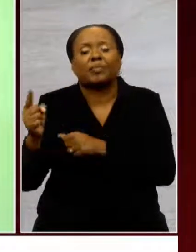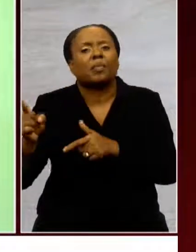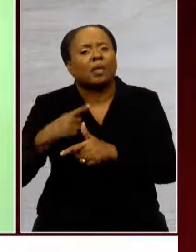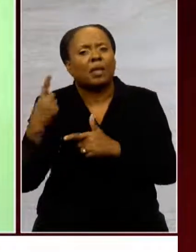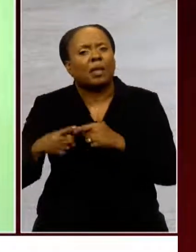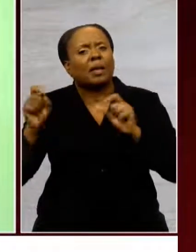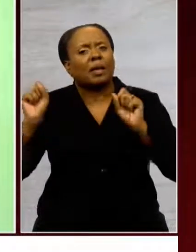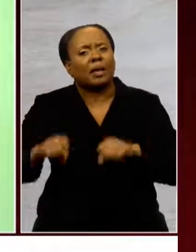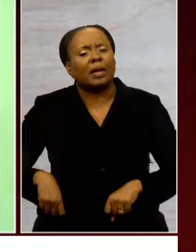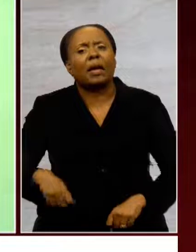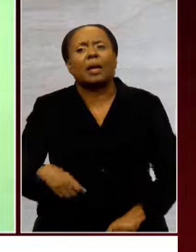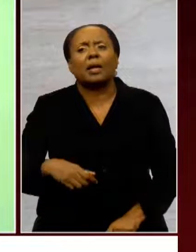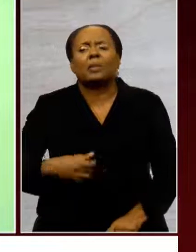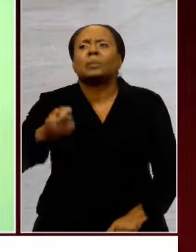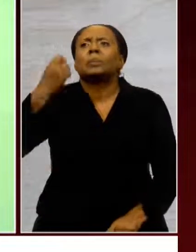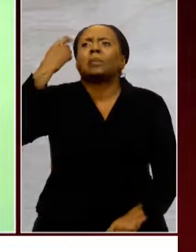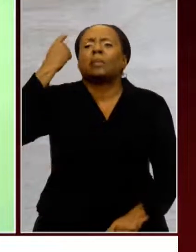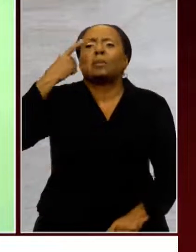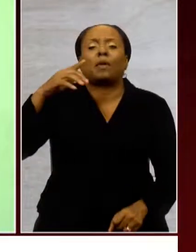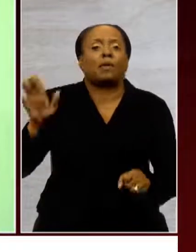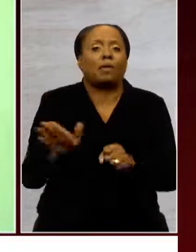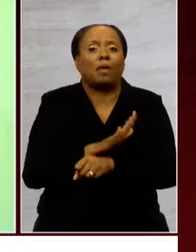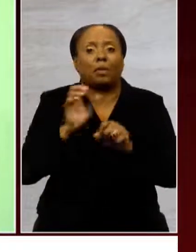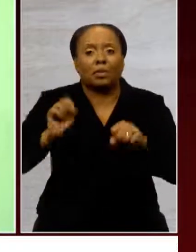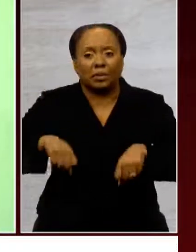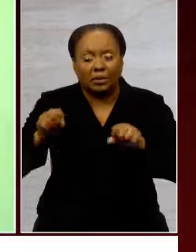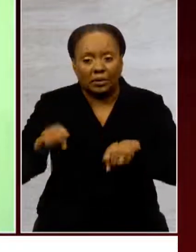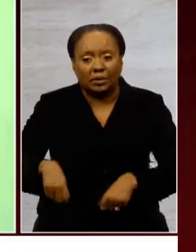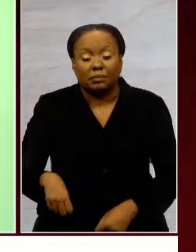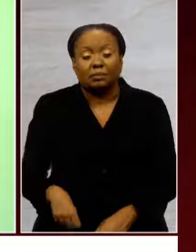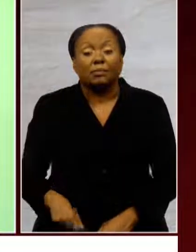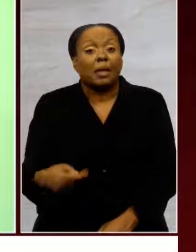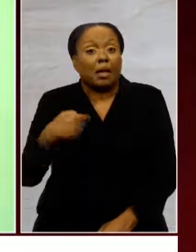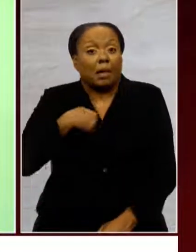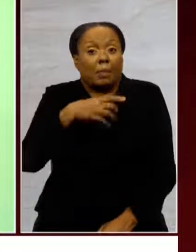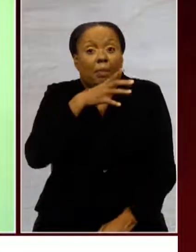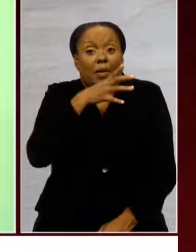potential. And as a mother of a son who is 22 years old,